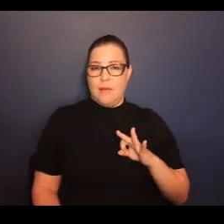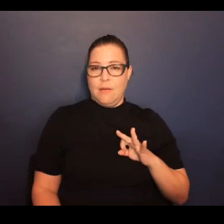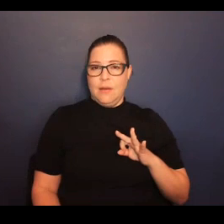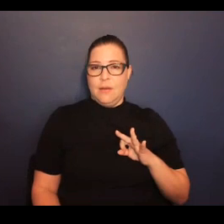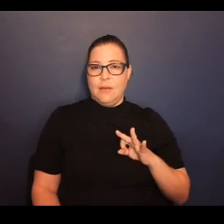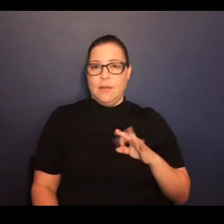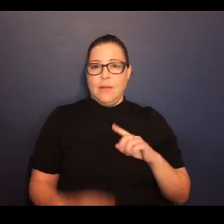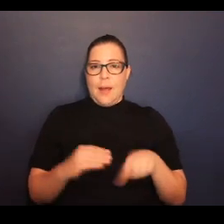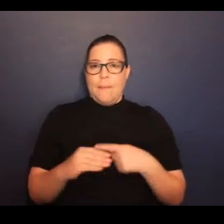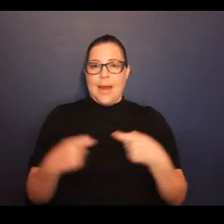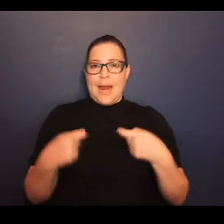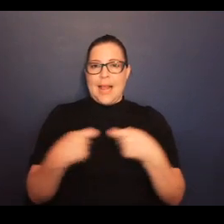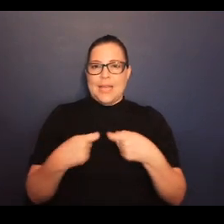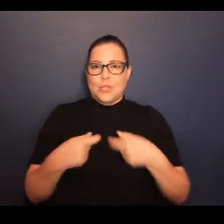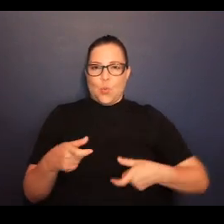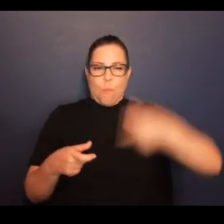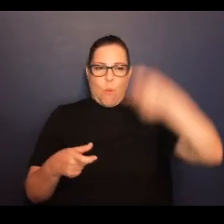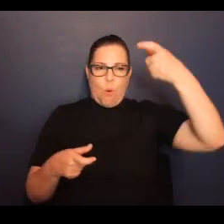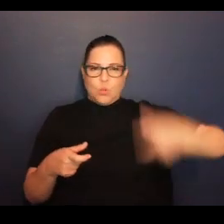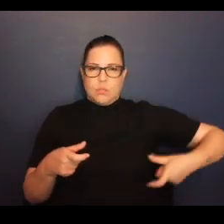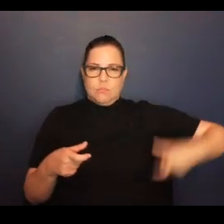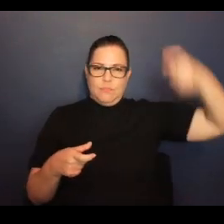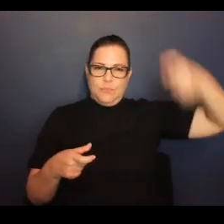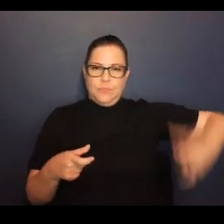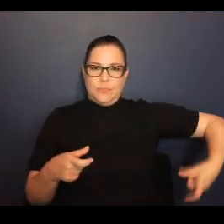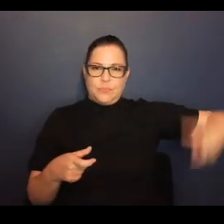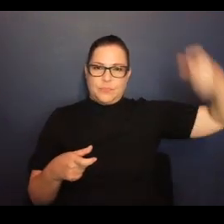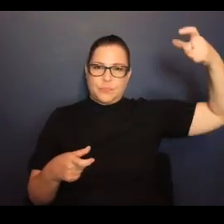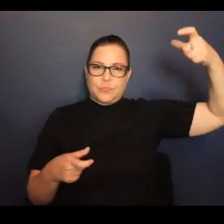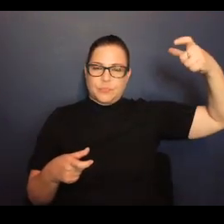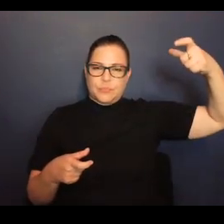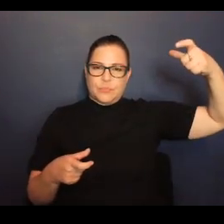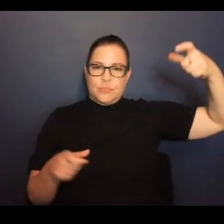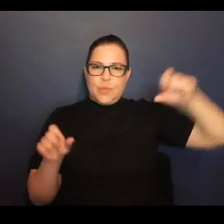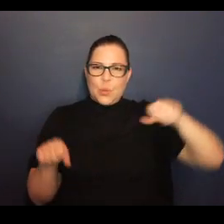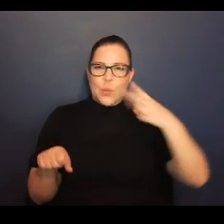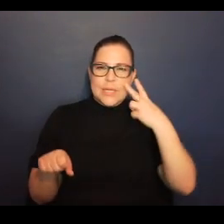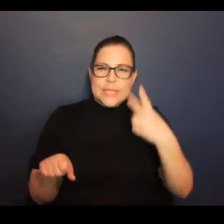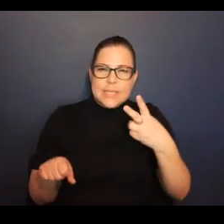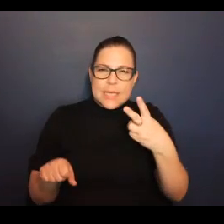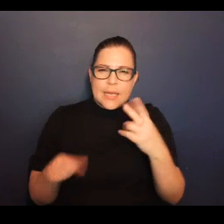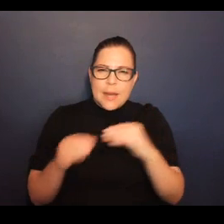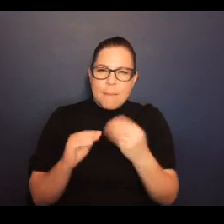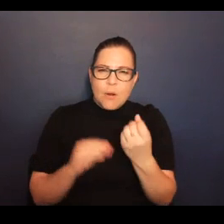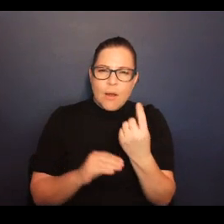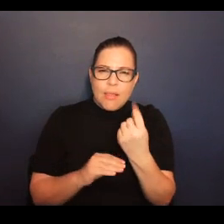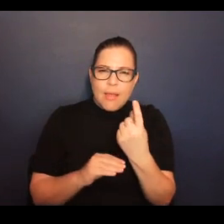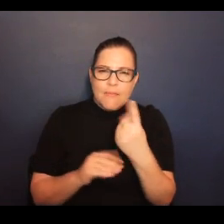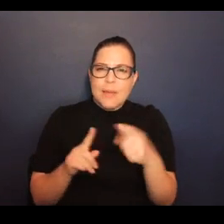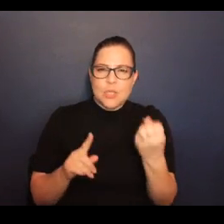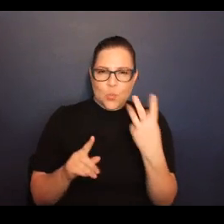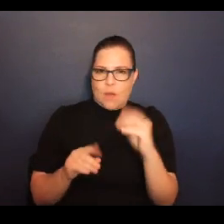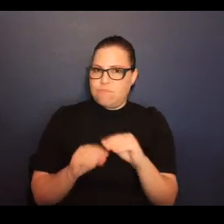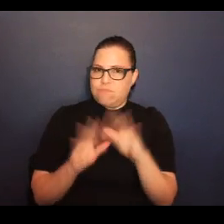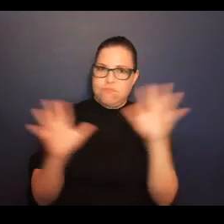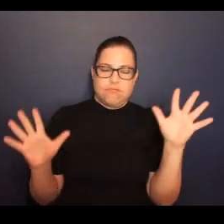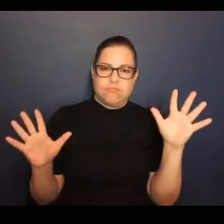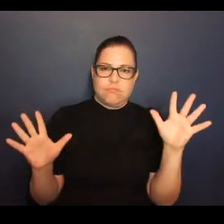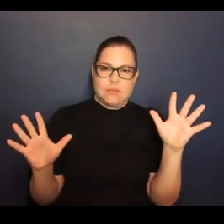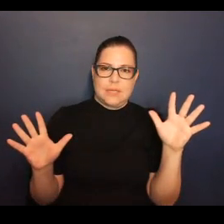these electrical poles, and they are directly, you can see it here in slide 11, but I think 12 is a little bit more obvious.